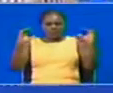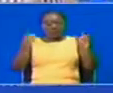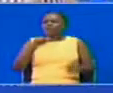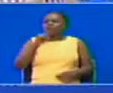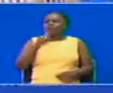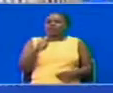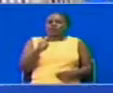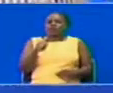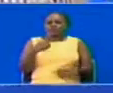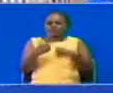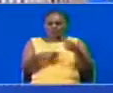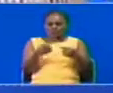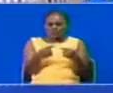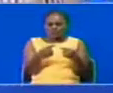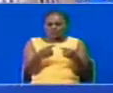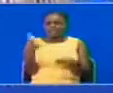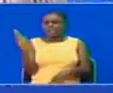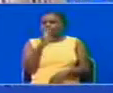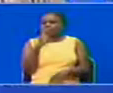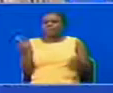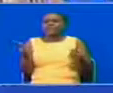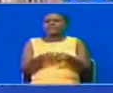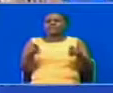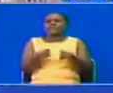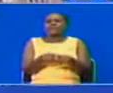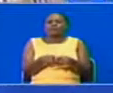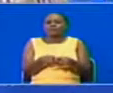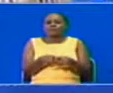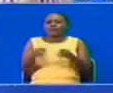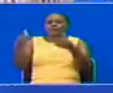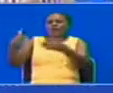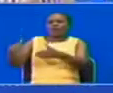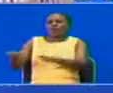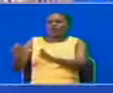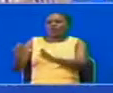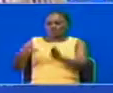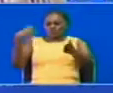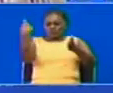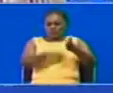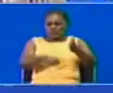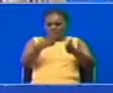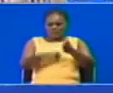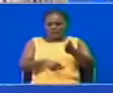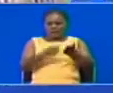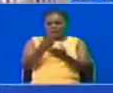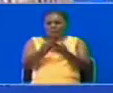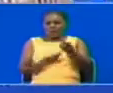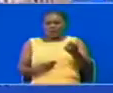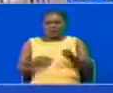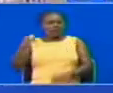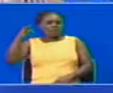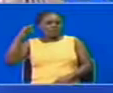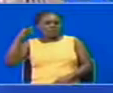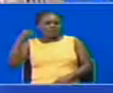only poses a security threat, but also leads to a loss of revenue to both mobile operators and the government